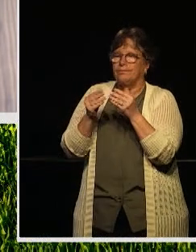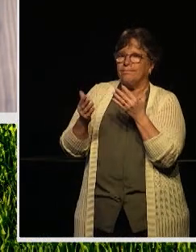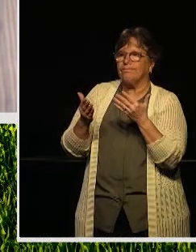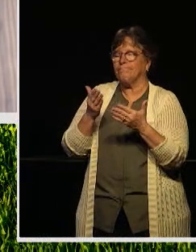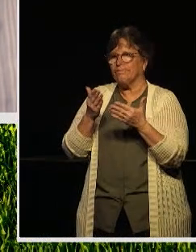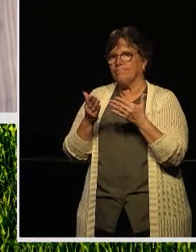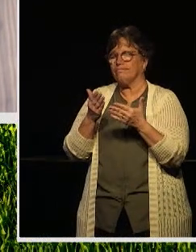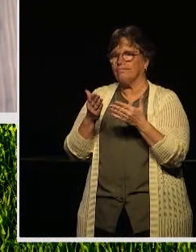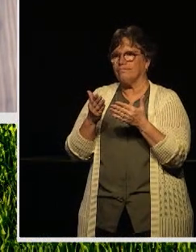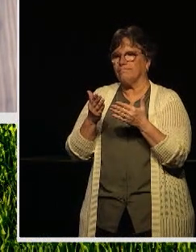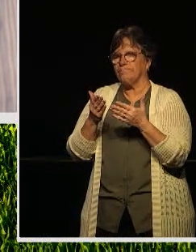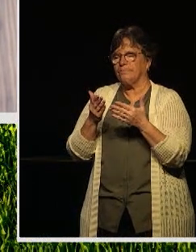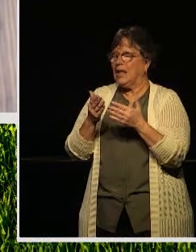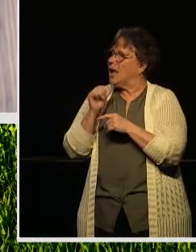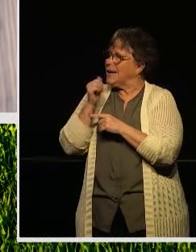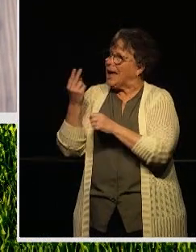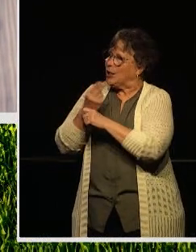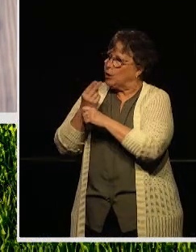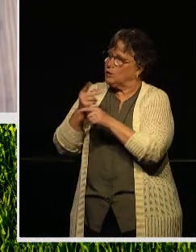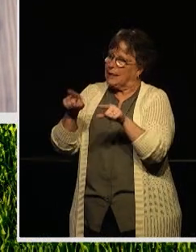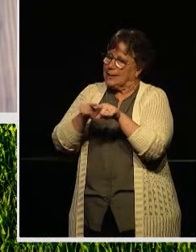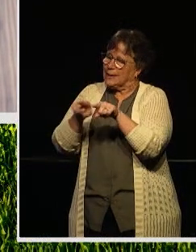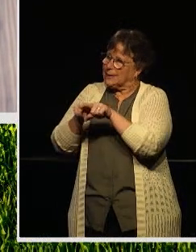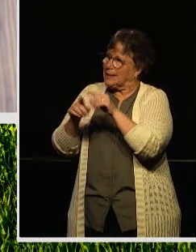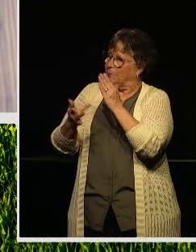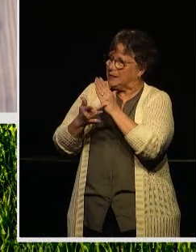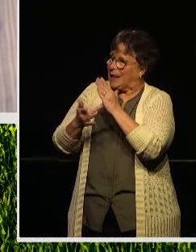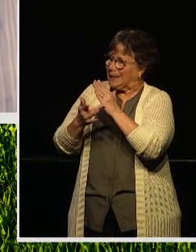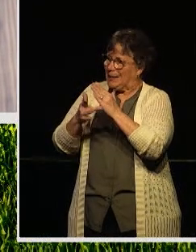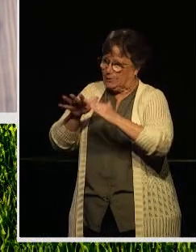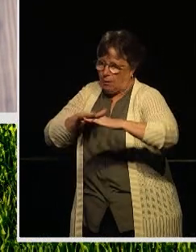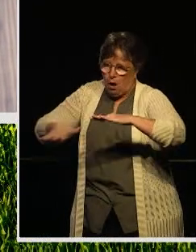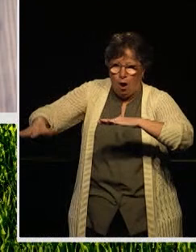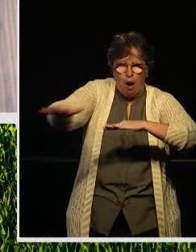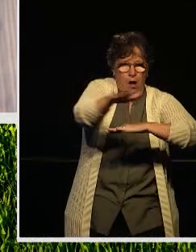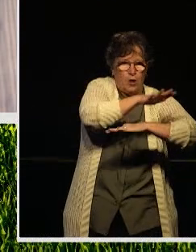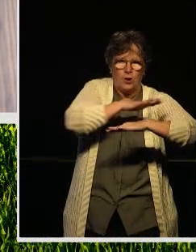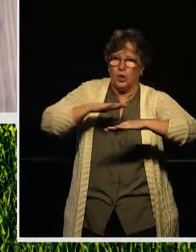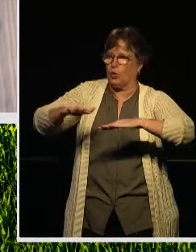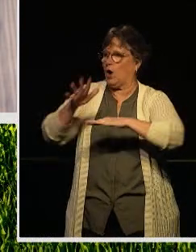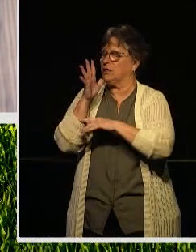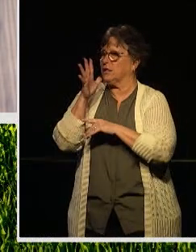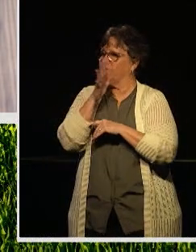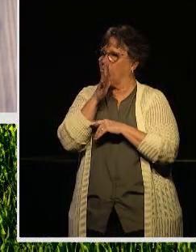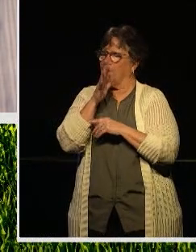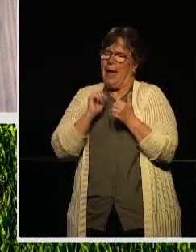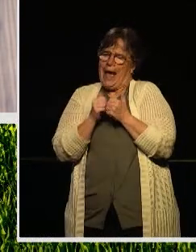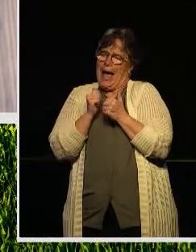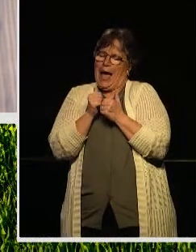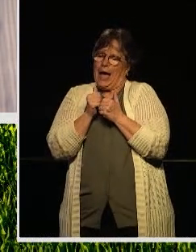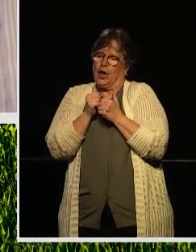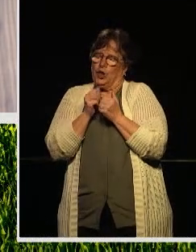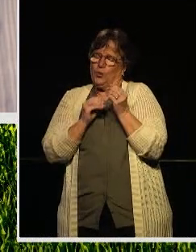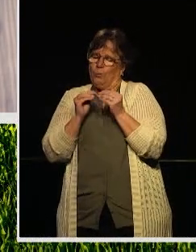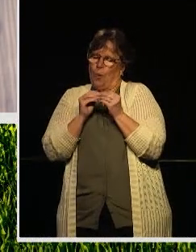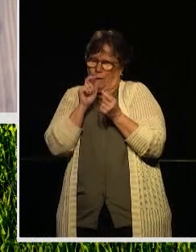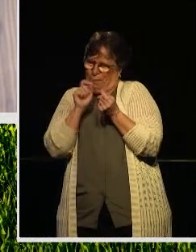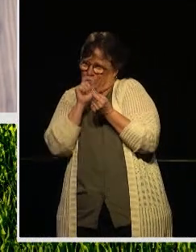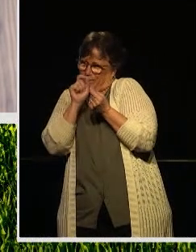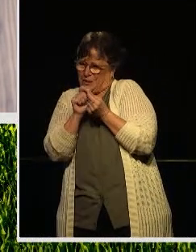of using the same techniques across the entire farm, how do you more precisely focus on areas